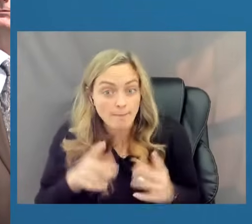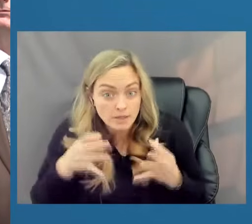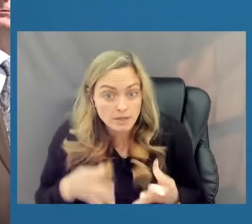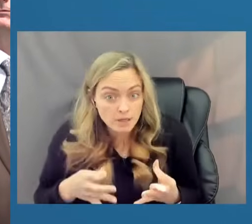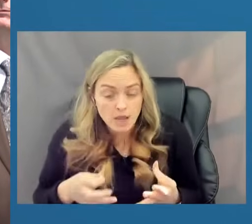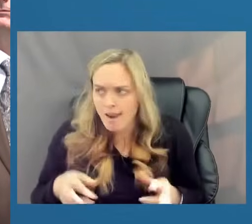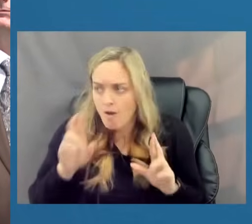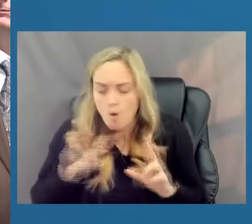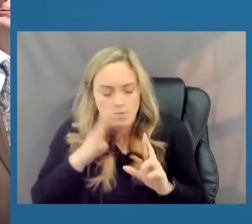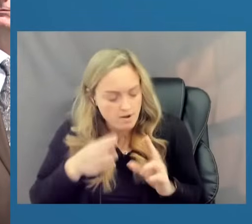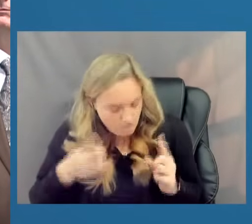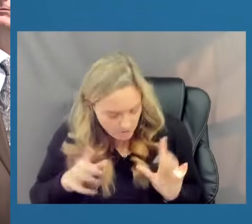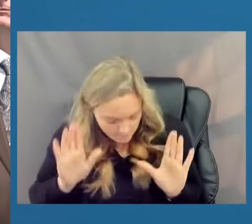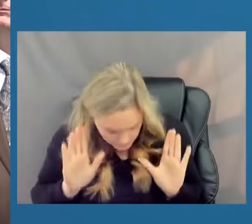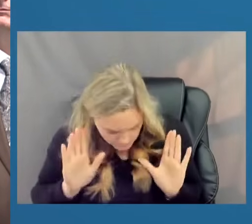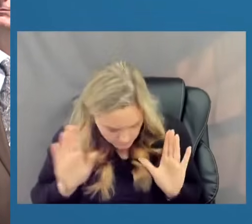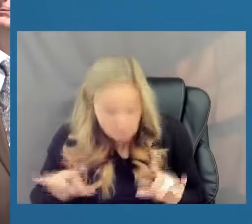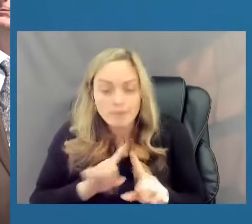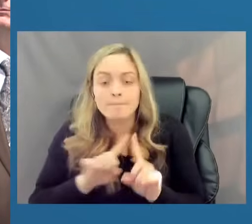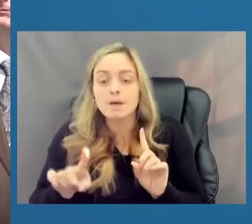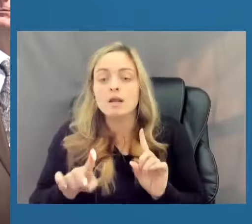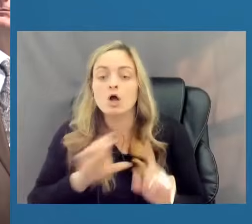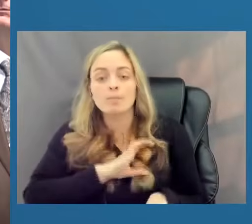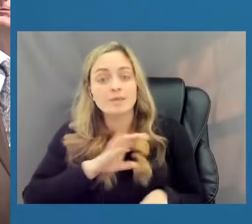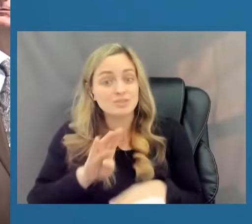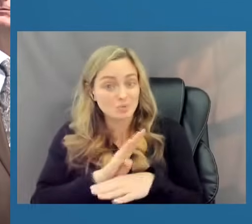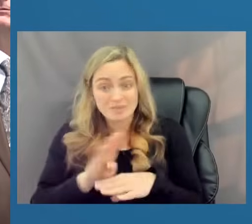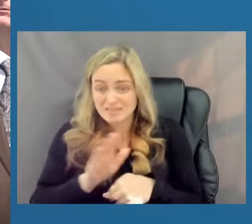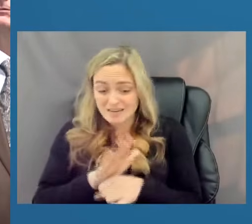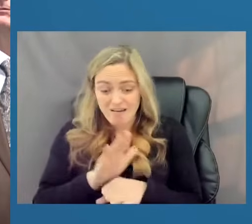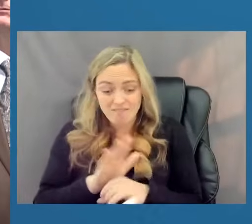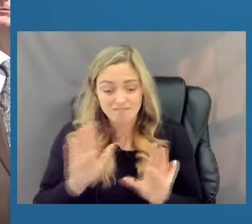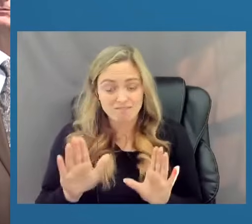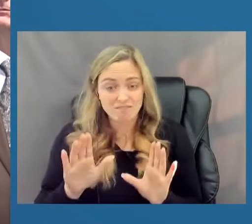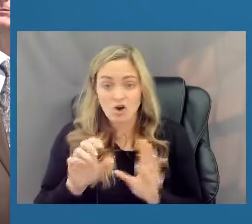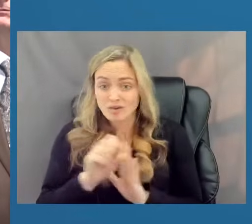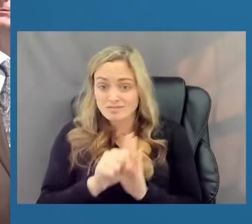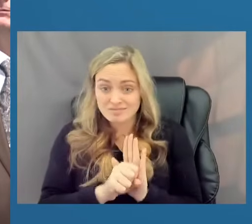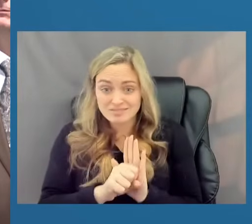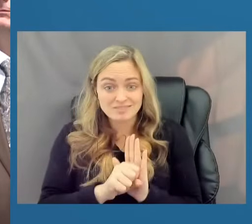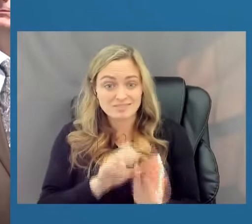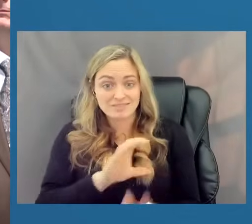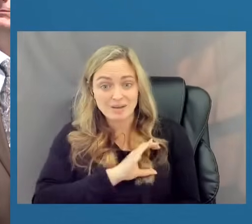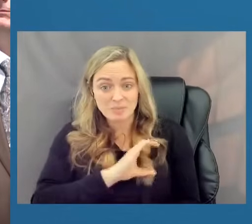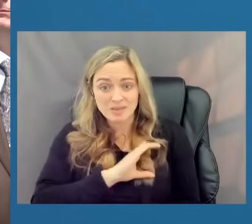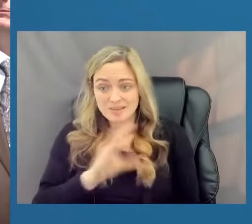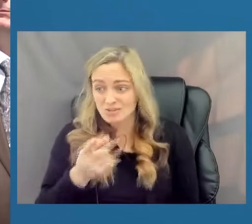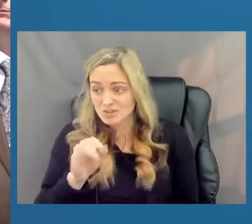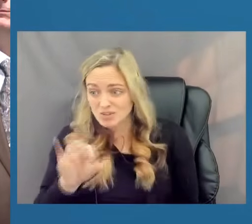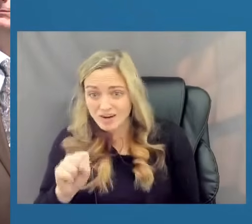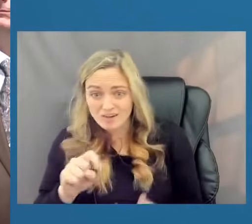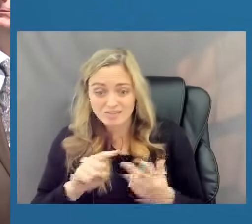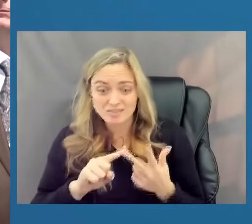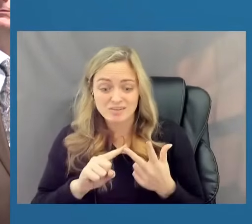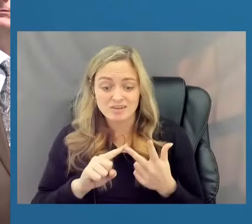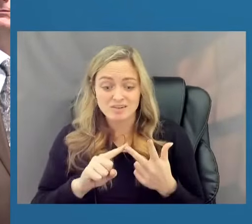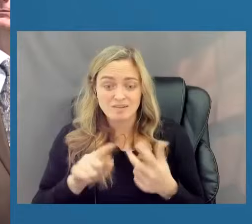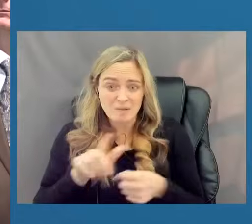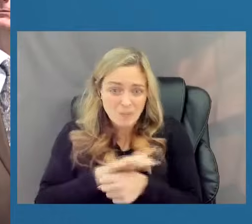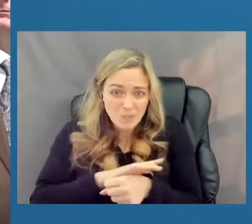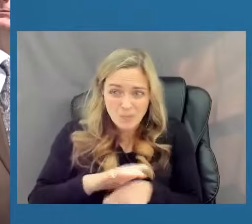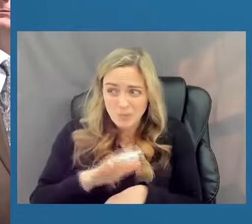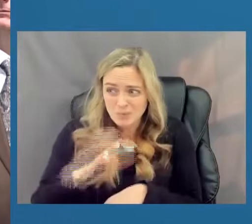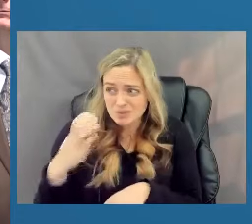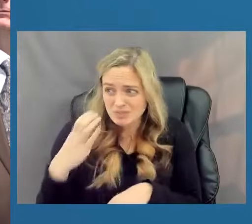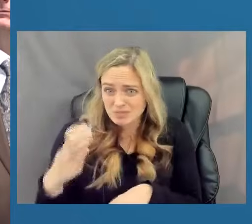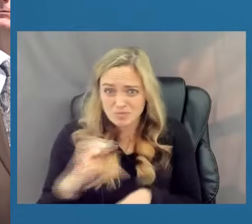come because our police are busy enough. Our state police, our sheriffs, local chiefs of police, they're all busy people.